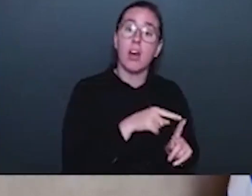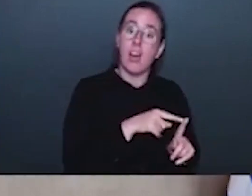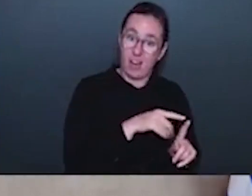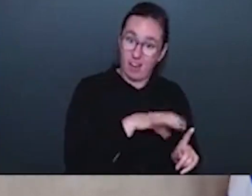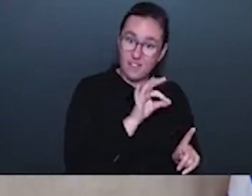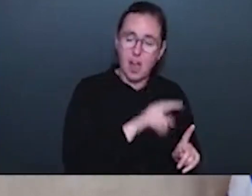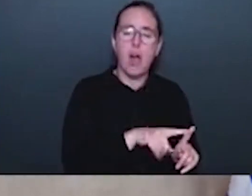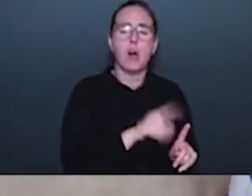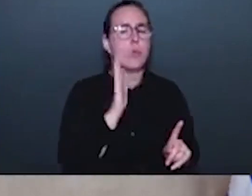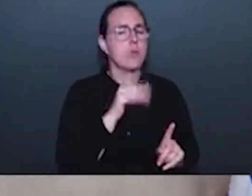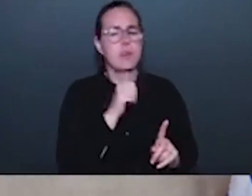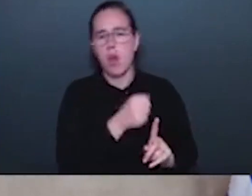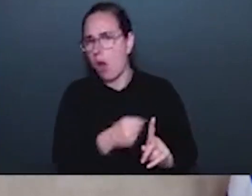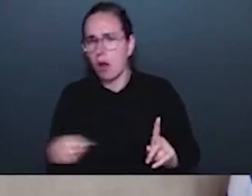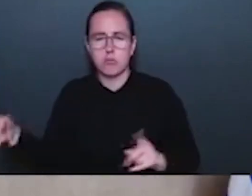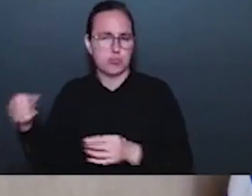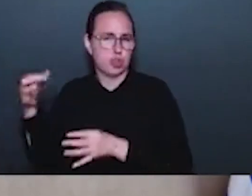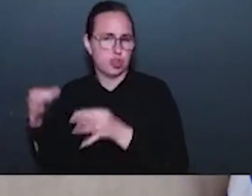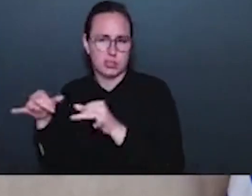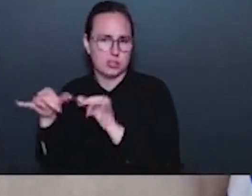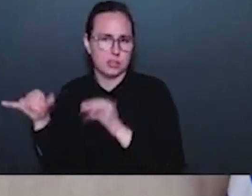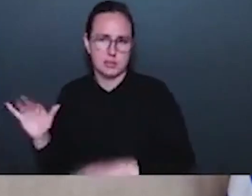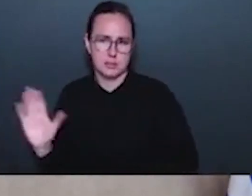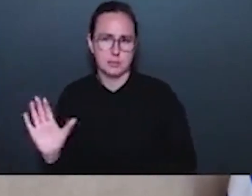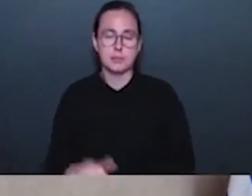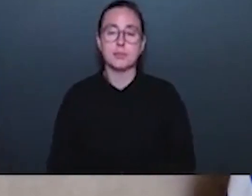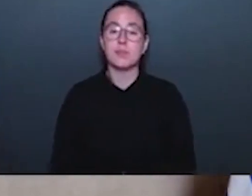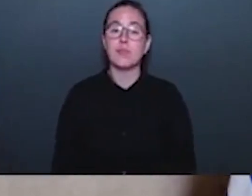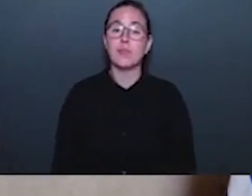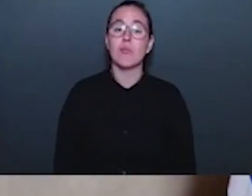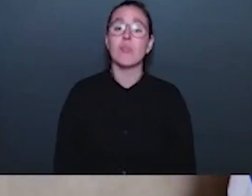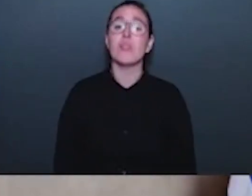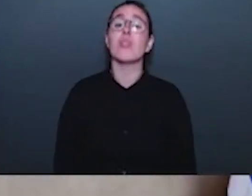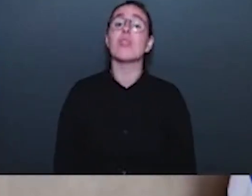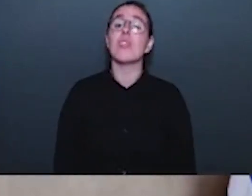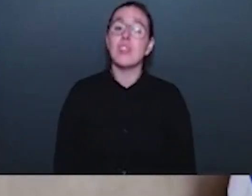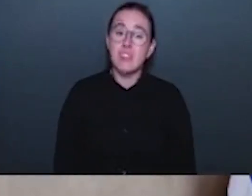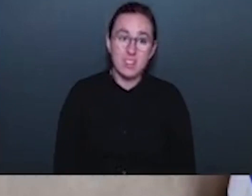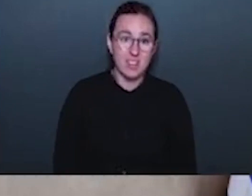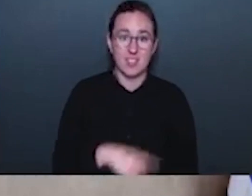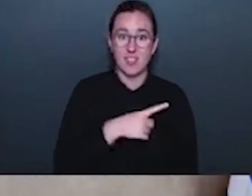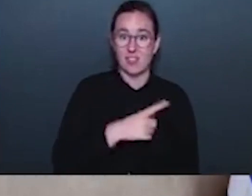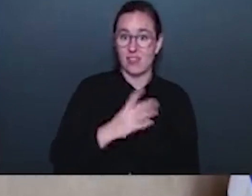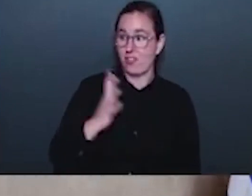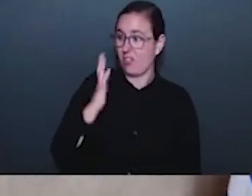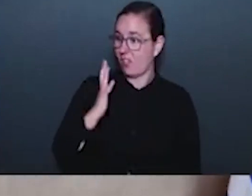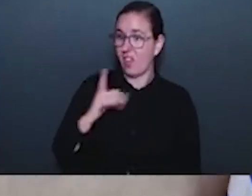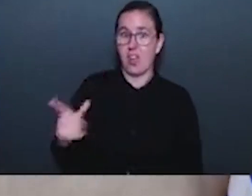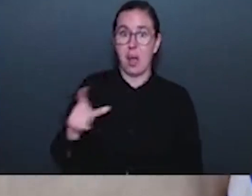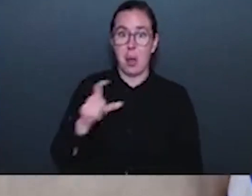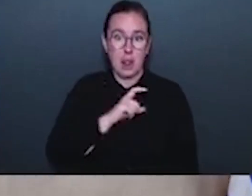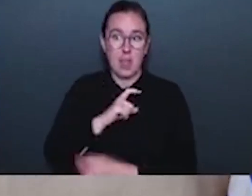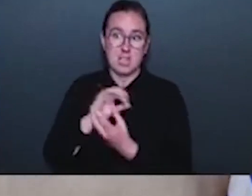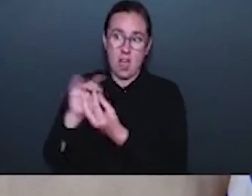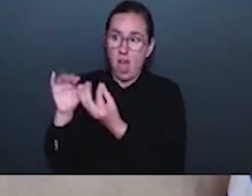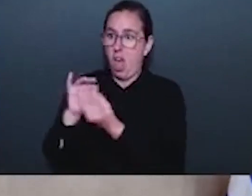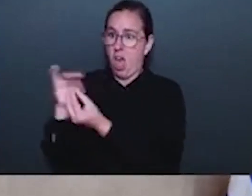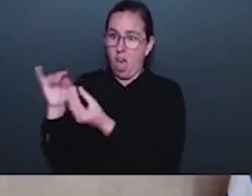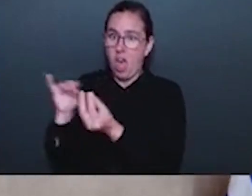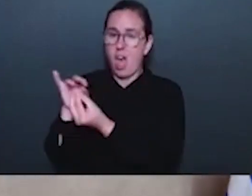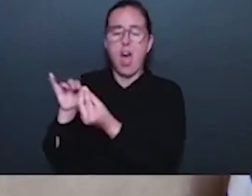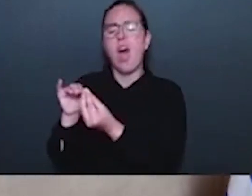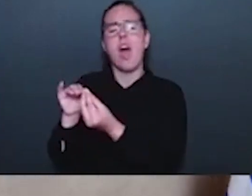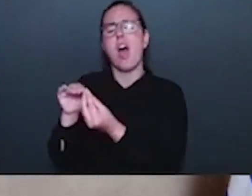it's also important for people who use drugs, their loved ones, their families, their friends, who work hard every day